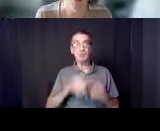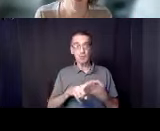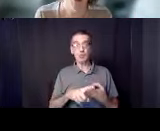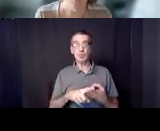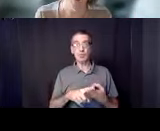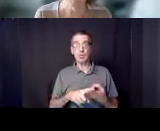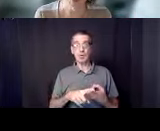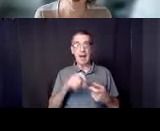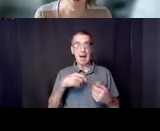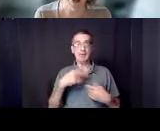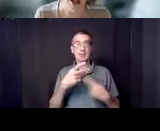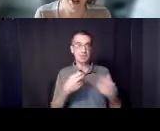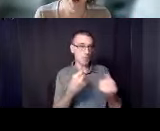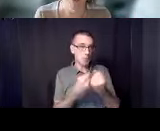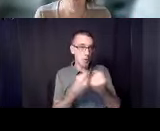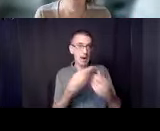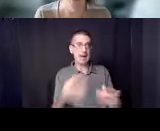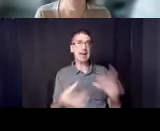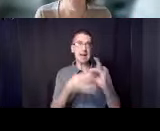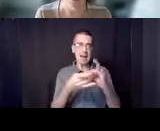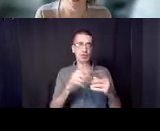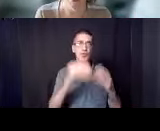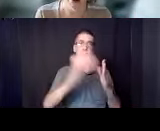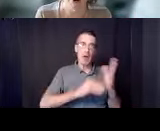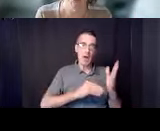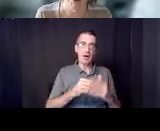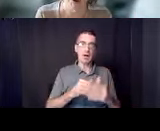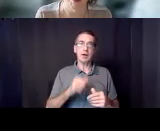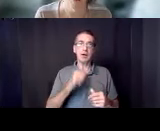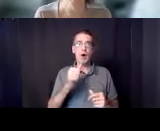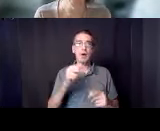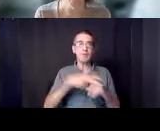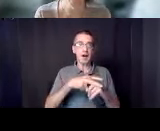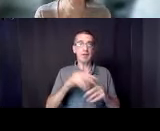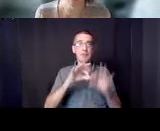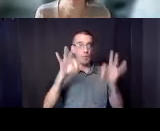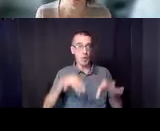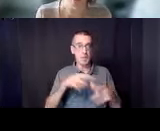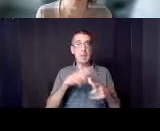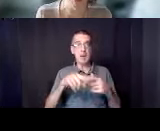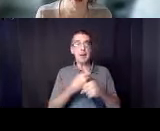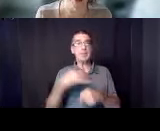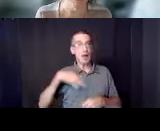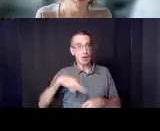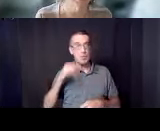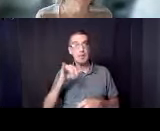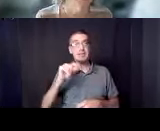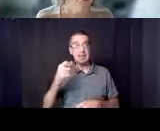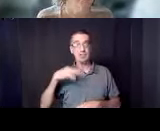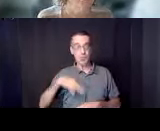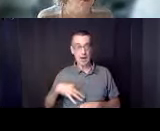to have support and connection to fill out a non-filers form, which will then make them eligible for the tax